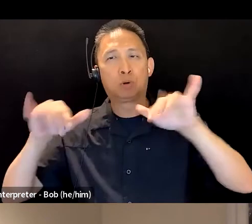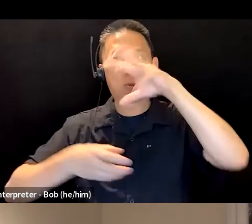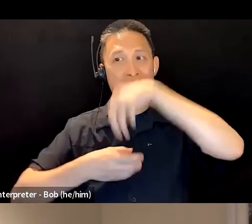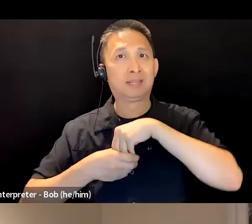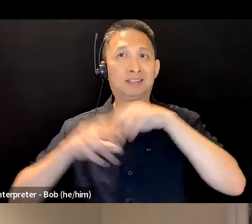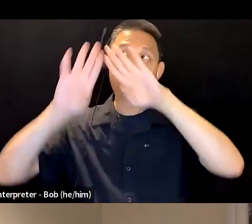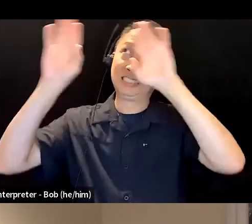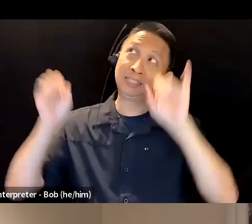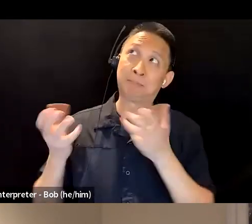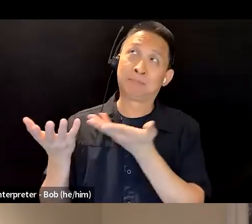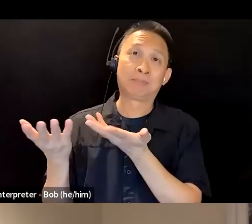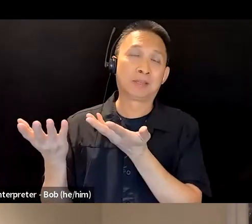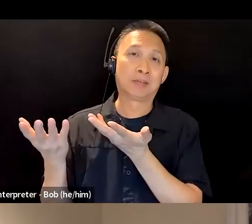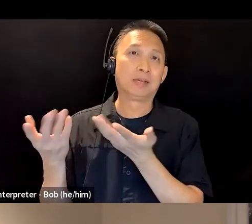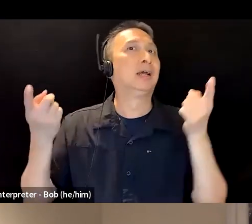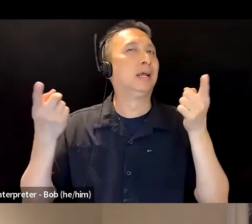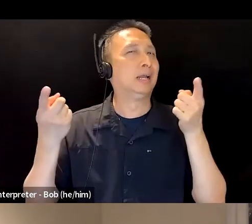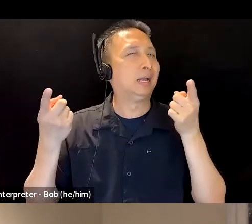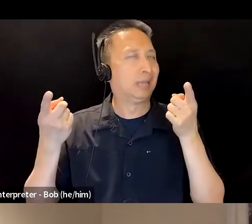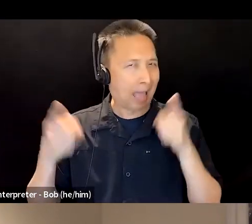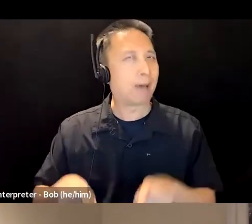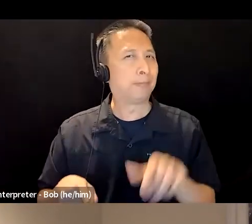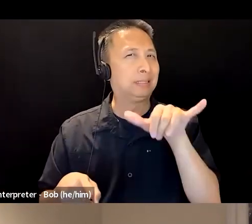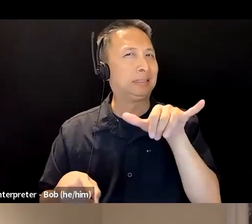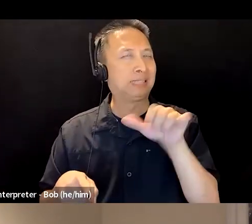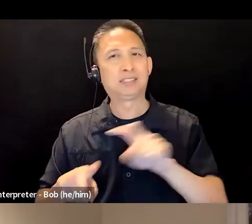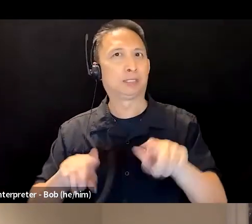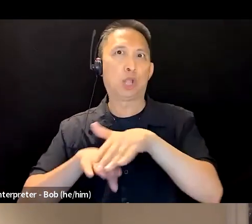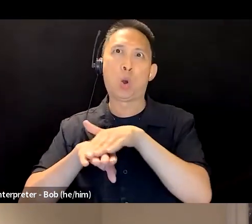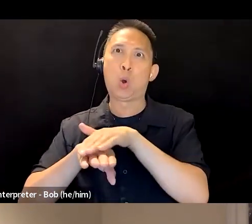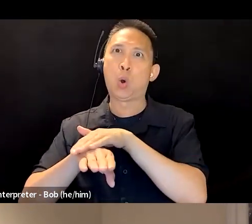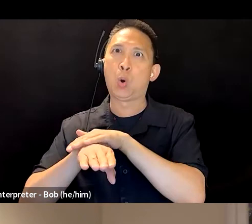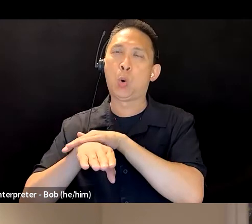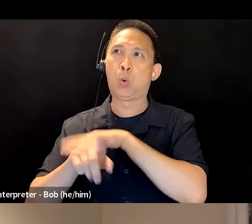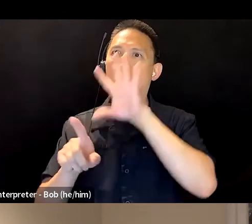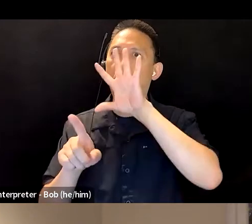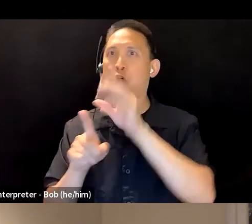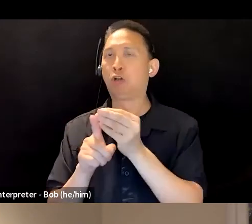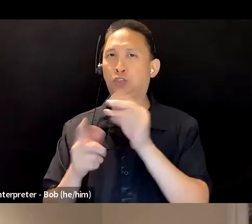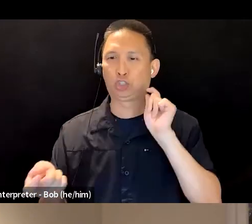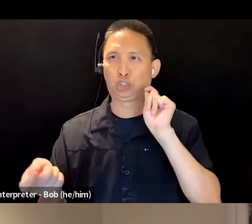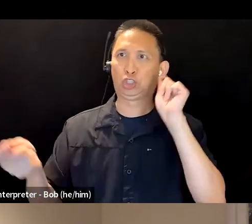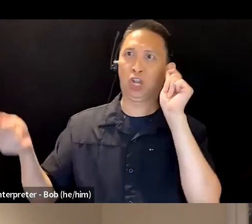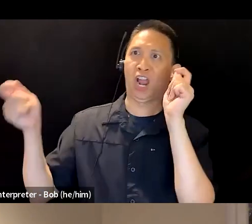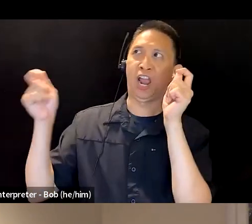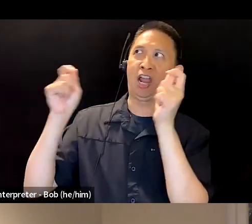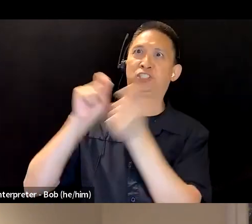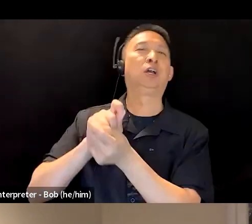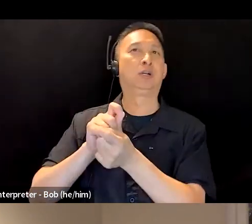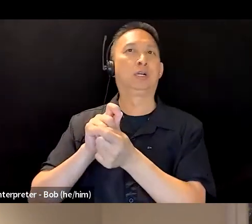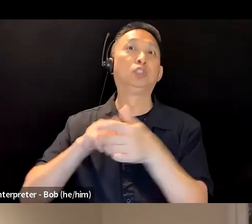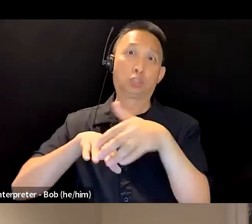happening, but again, it's a big cultural shift, and culture takes a long time to change. That's right. And I